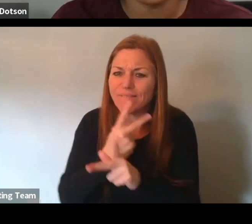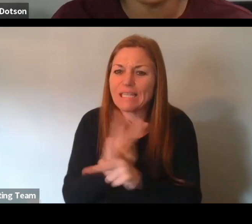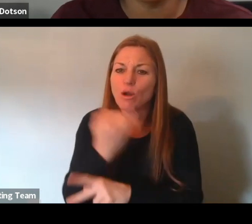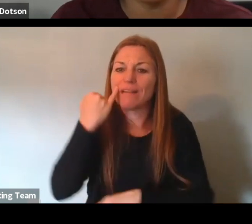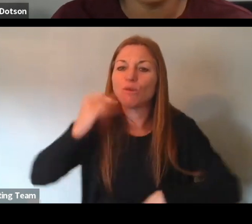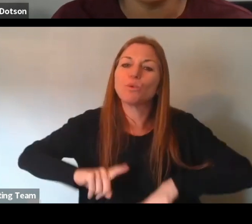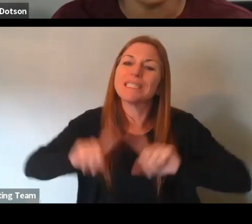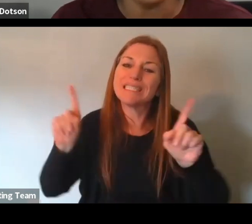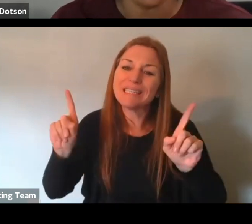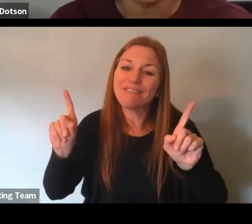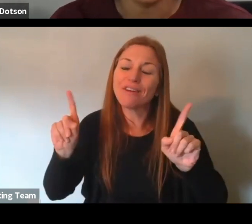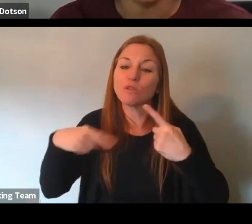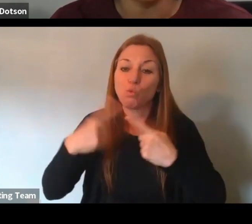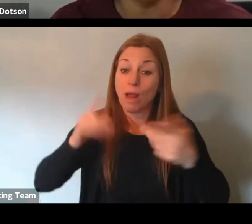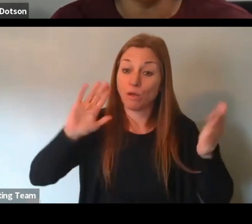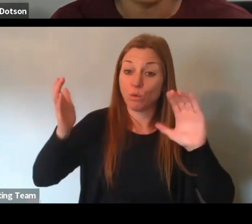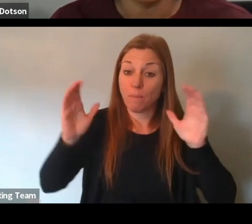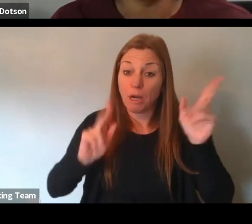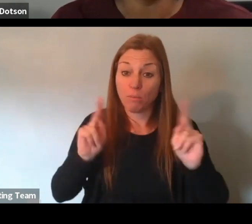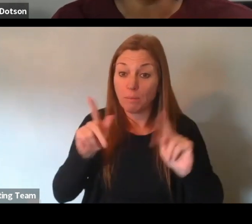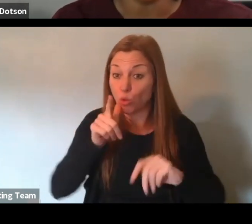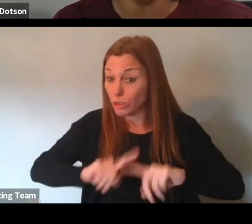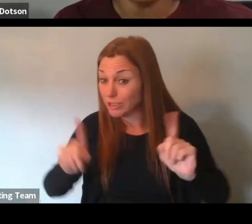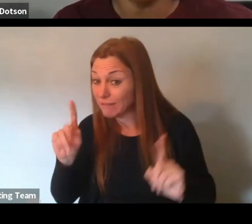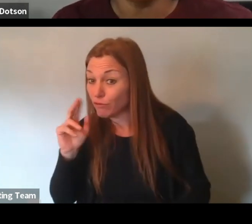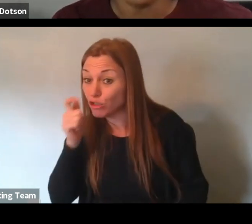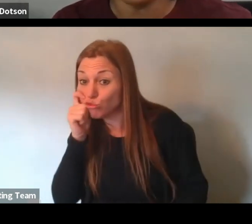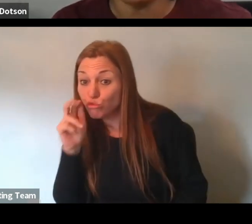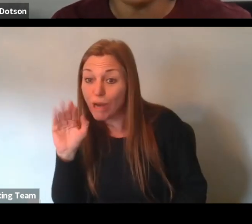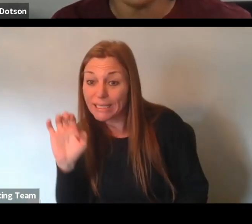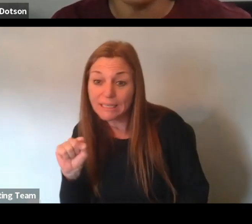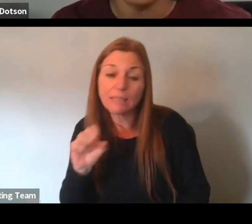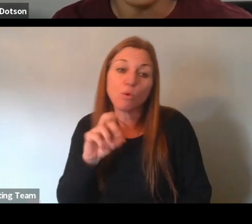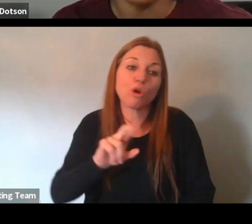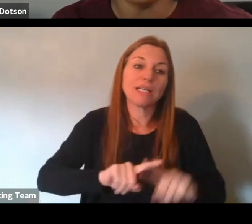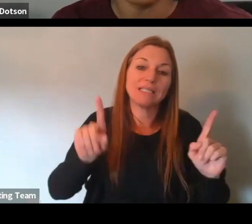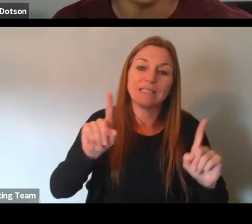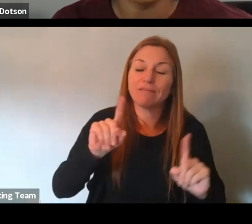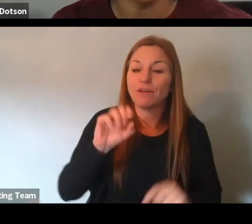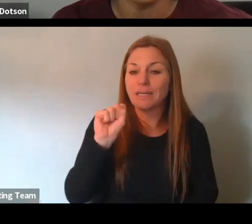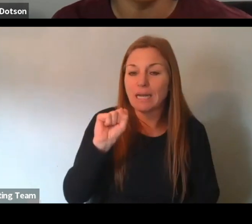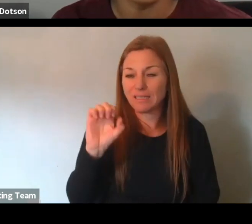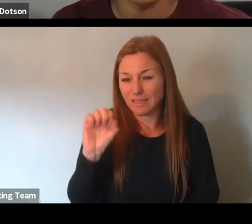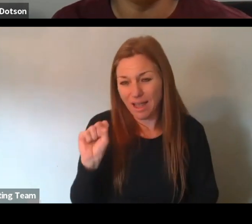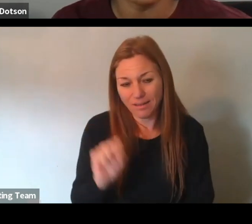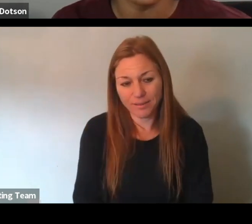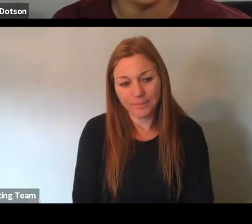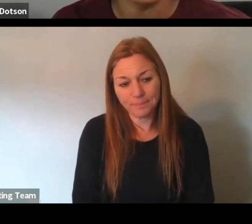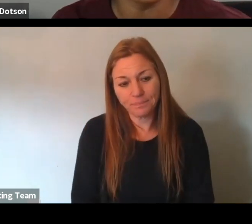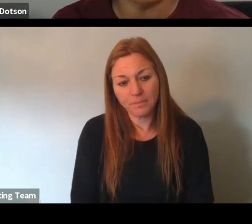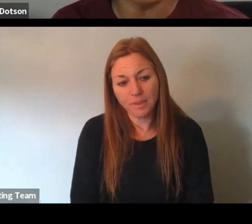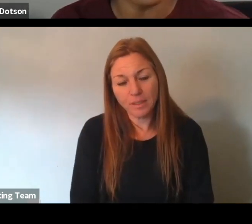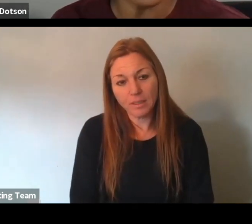Also disappointing to see was just the number of, or the lack of people from different ethnic